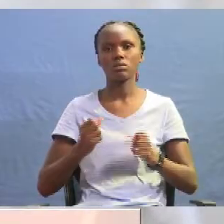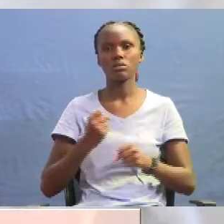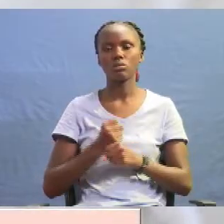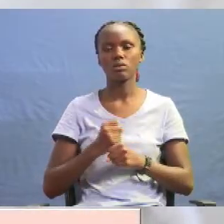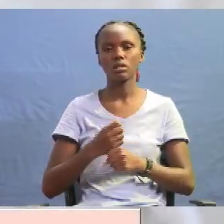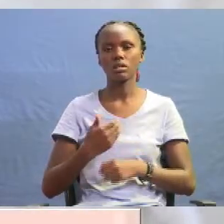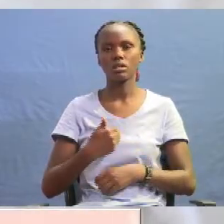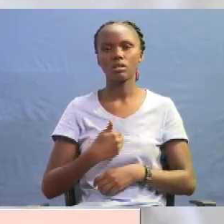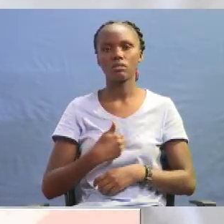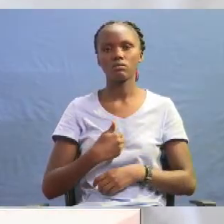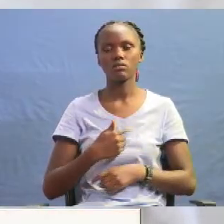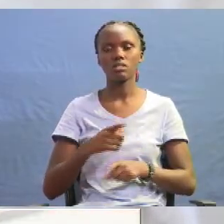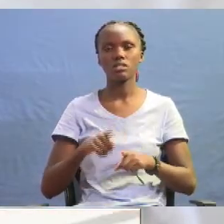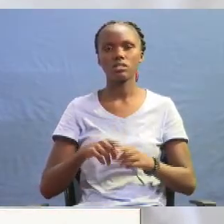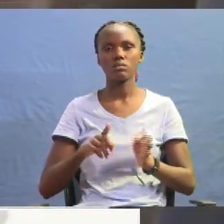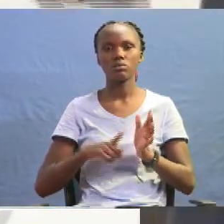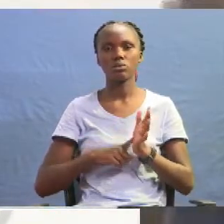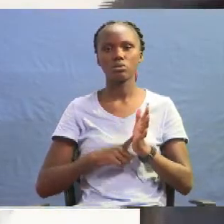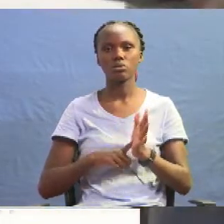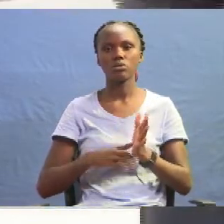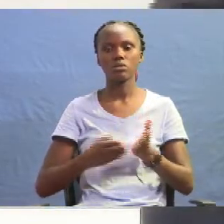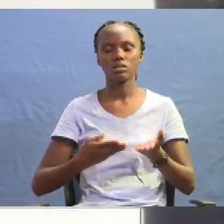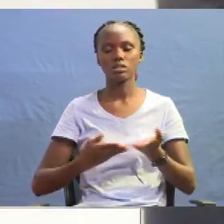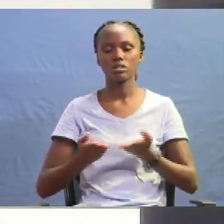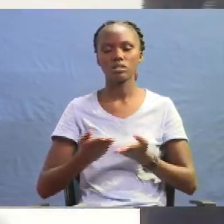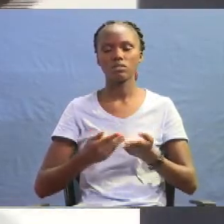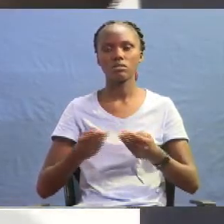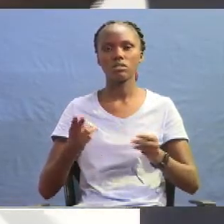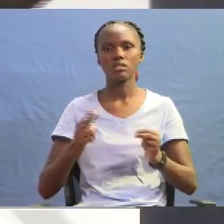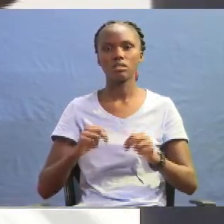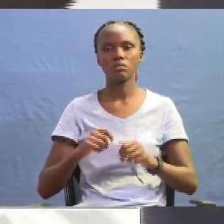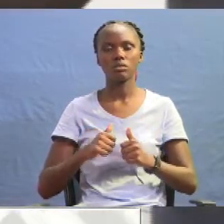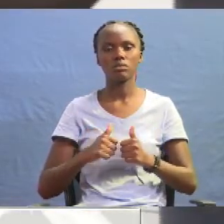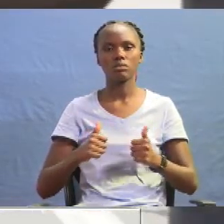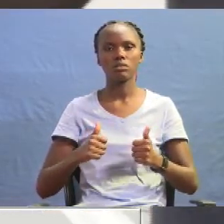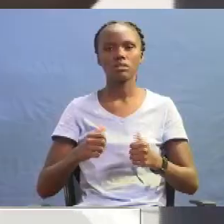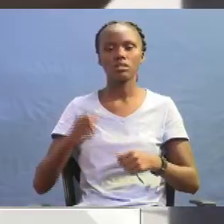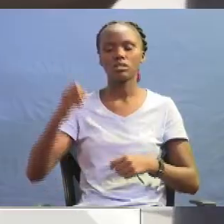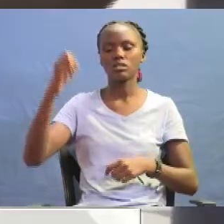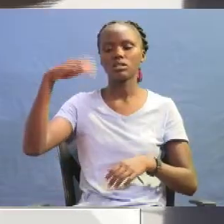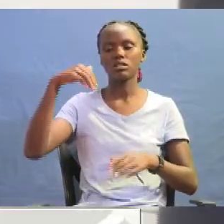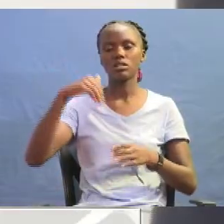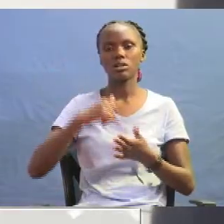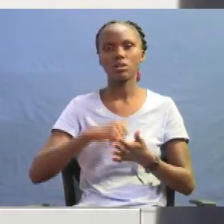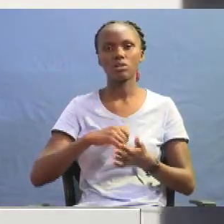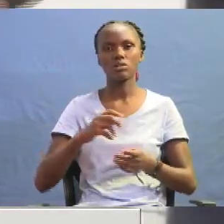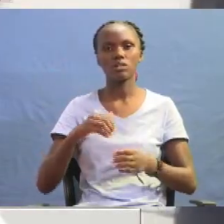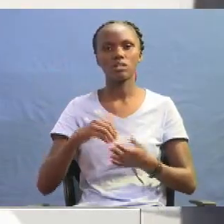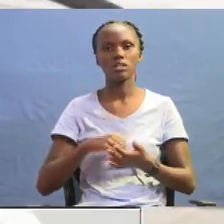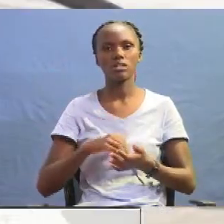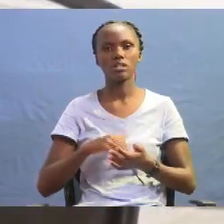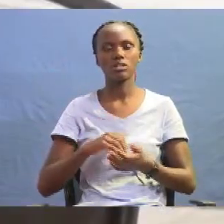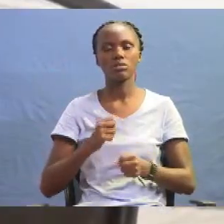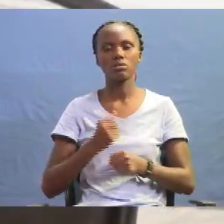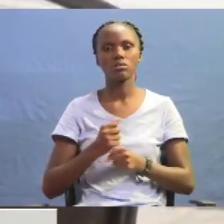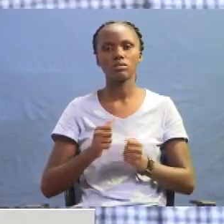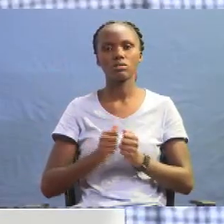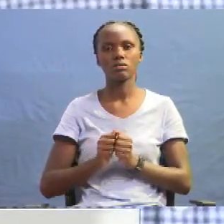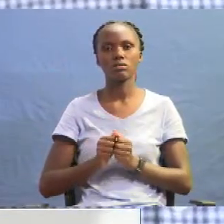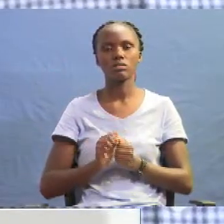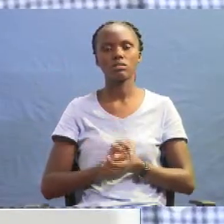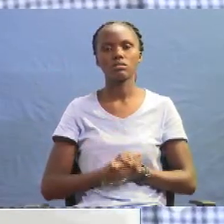work, emphasizing that components designated for Juakali sector must be executed by the Juakali artisans